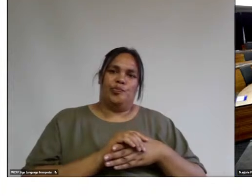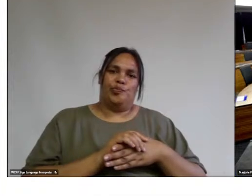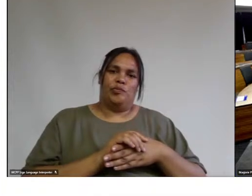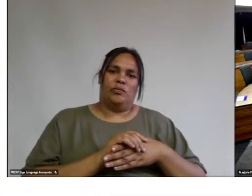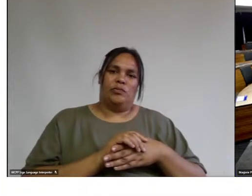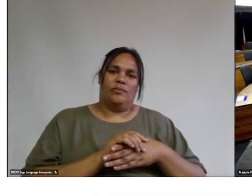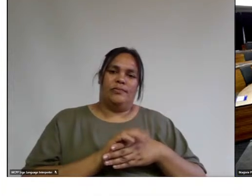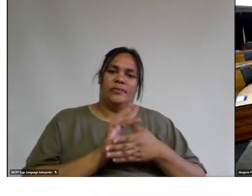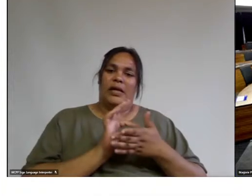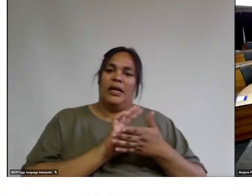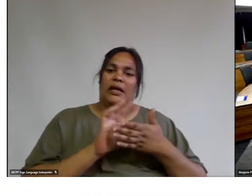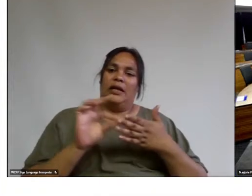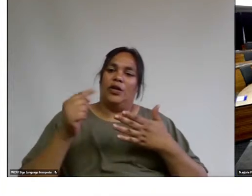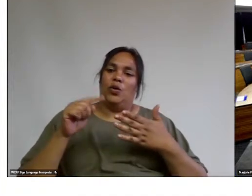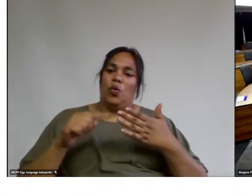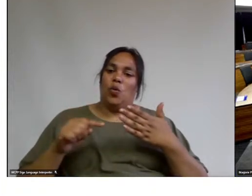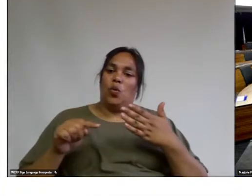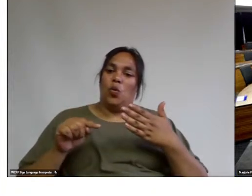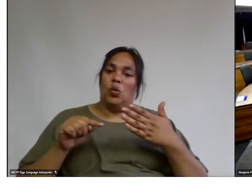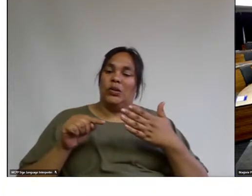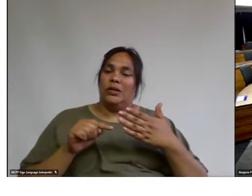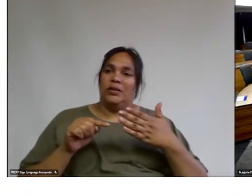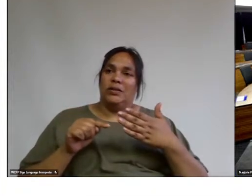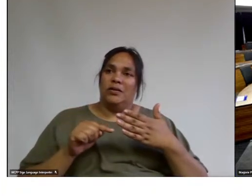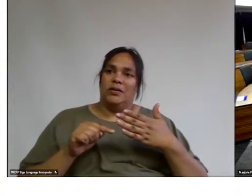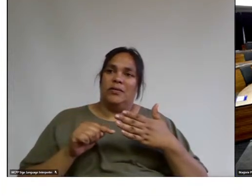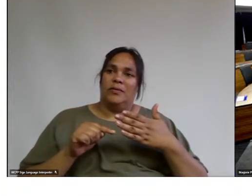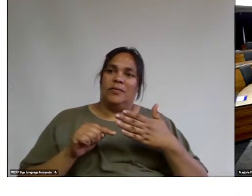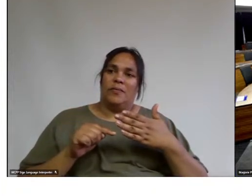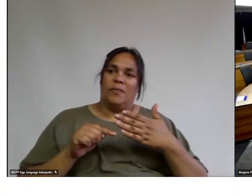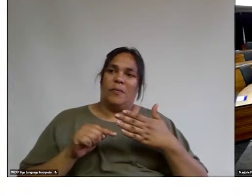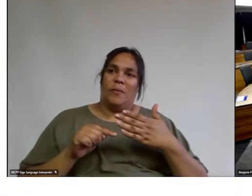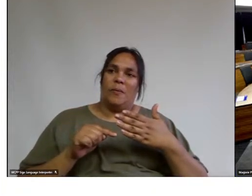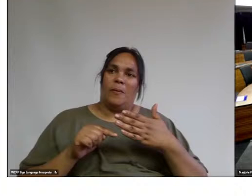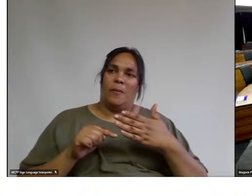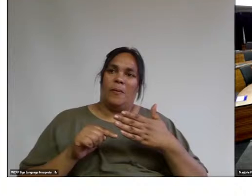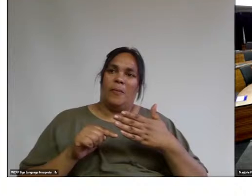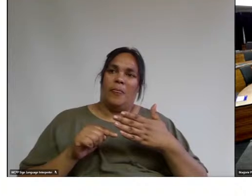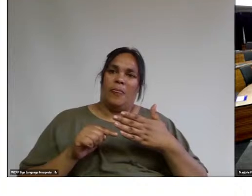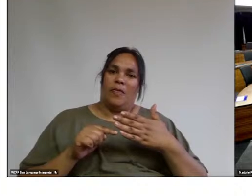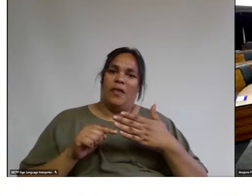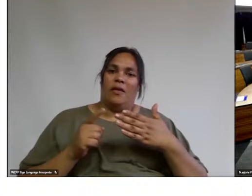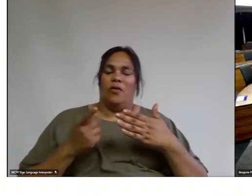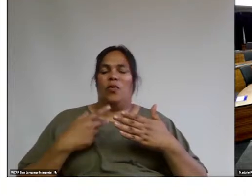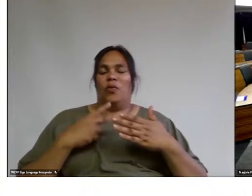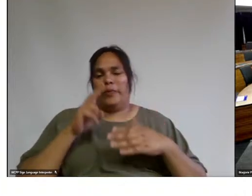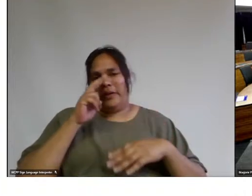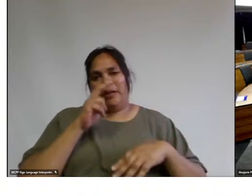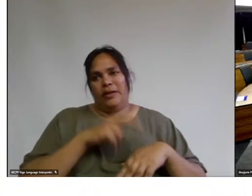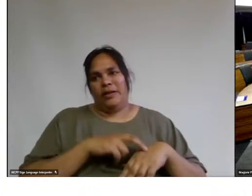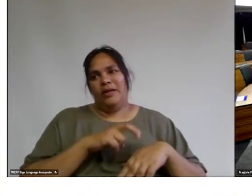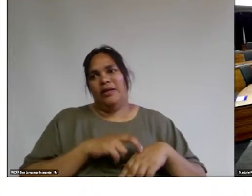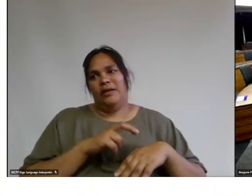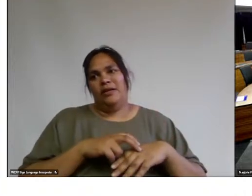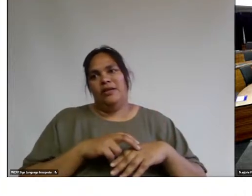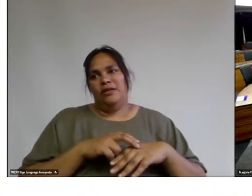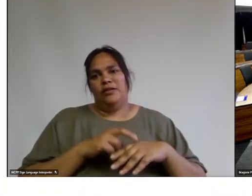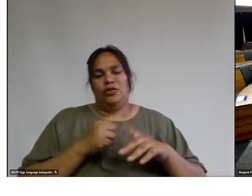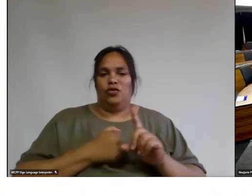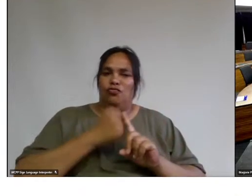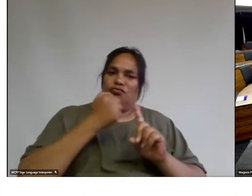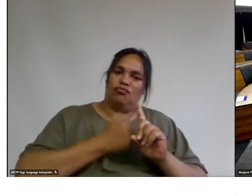a clean audit is obviously the ultimate that we need to